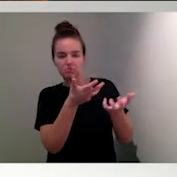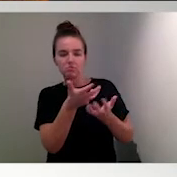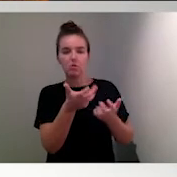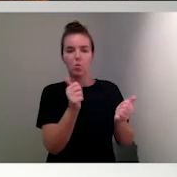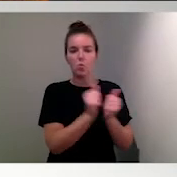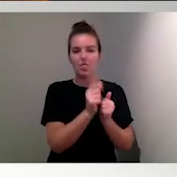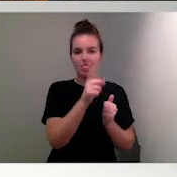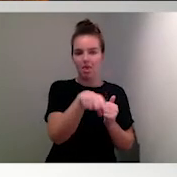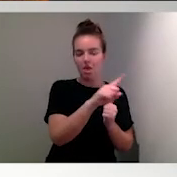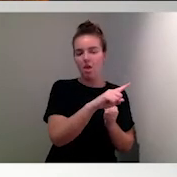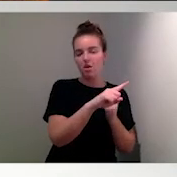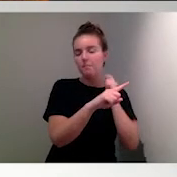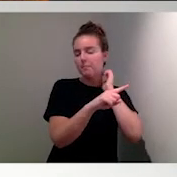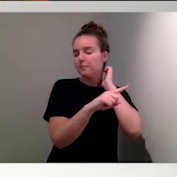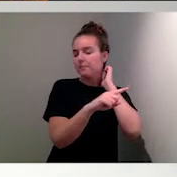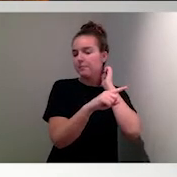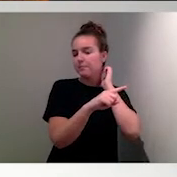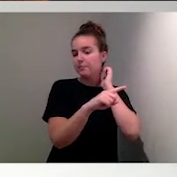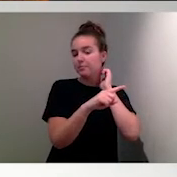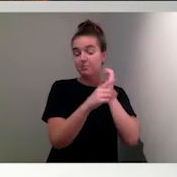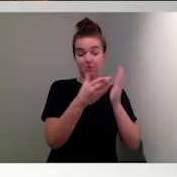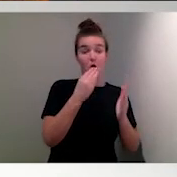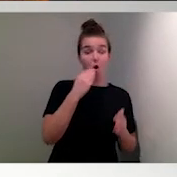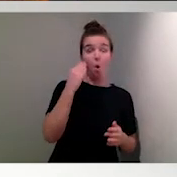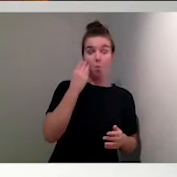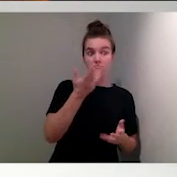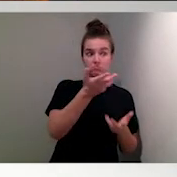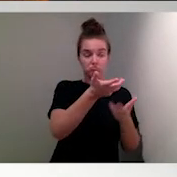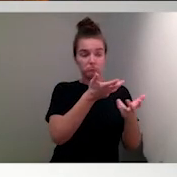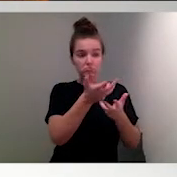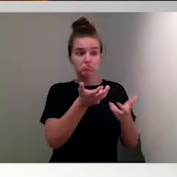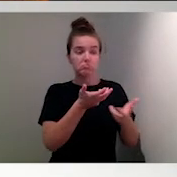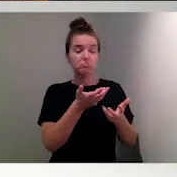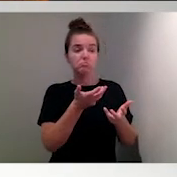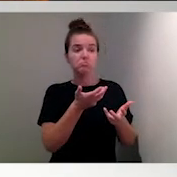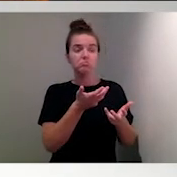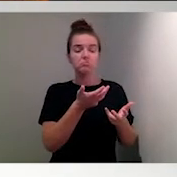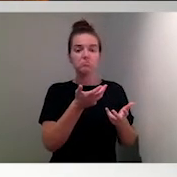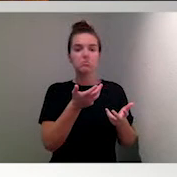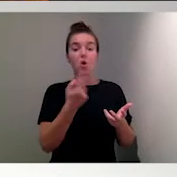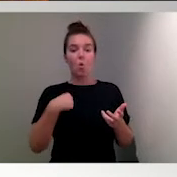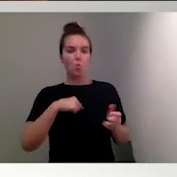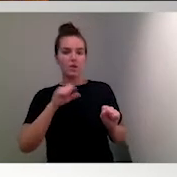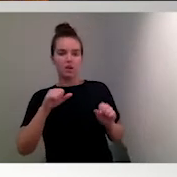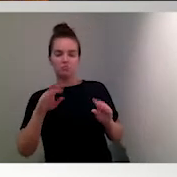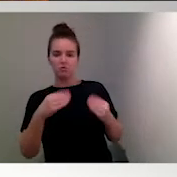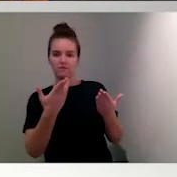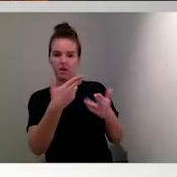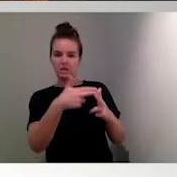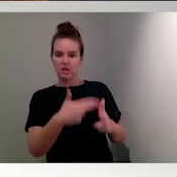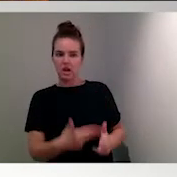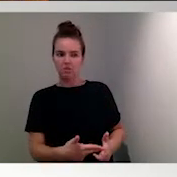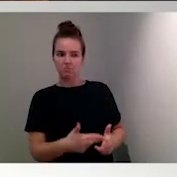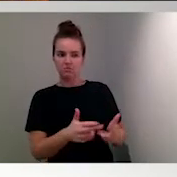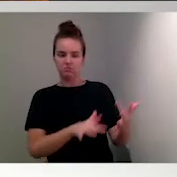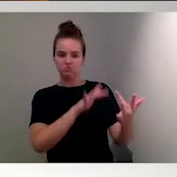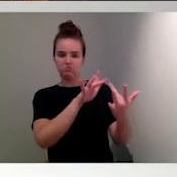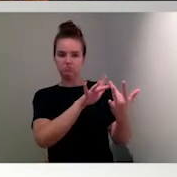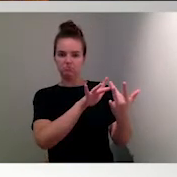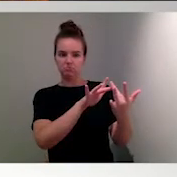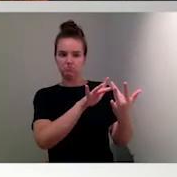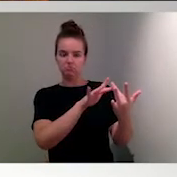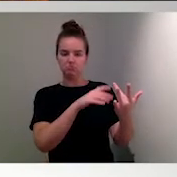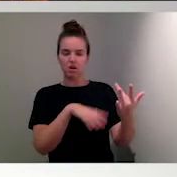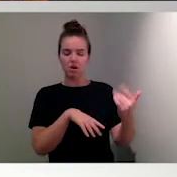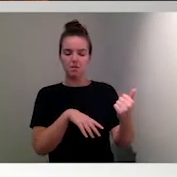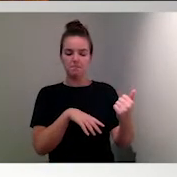home, to have them, we can provide the names for you and help you locate a facility wherever you're traveling to. And so we